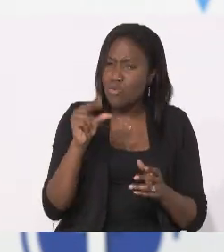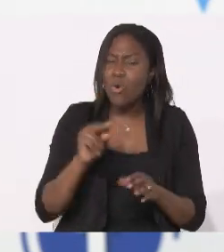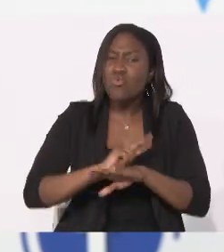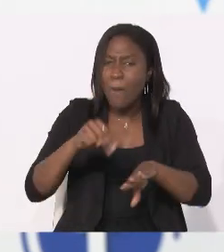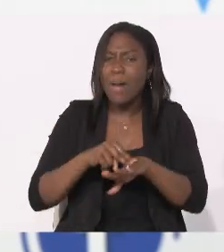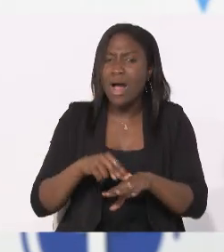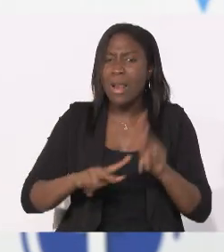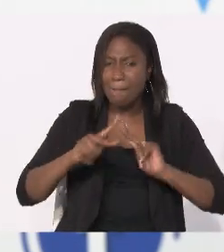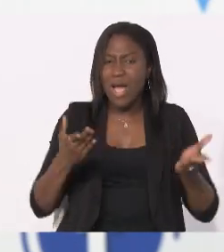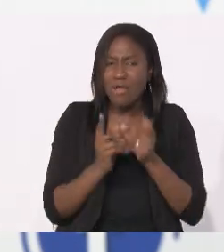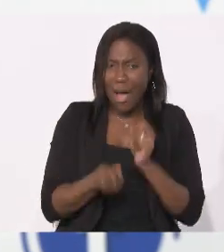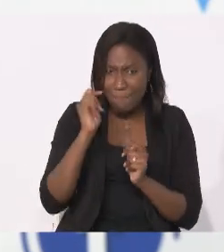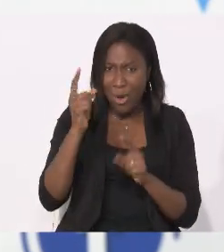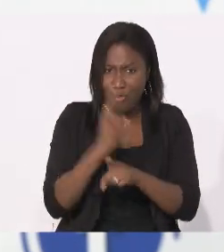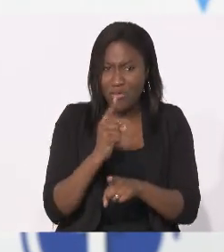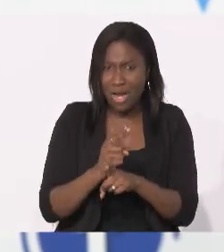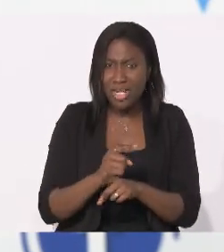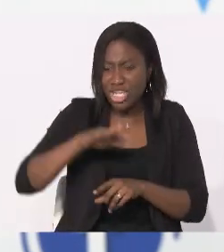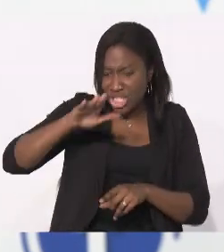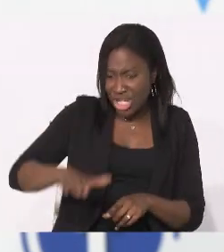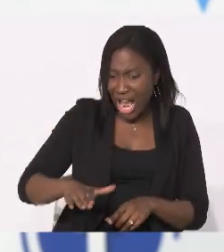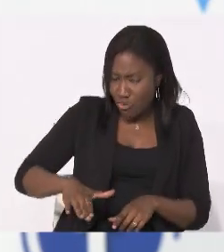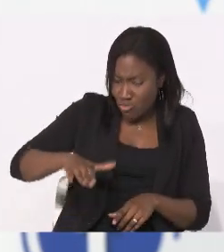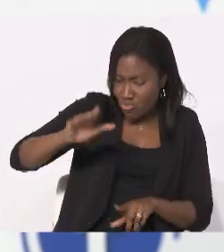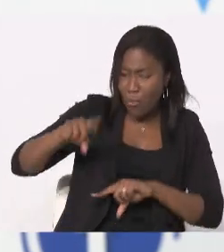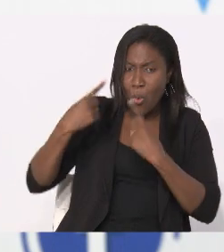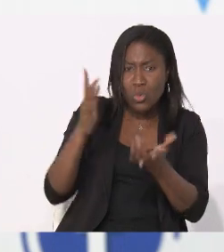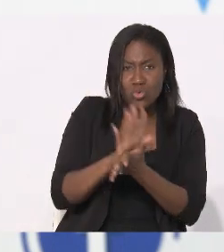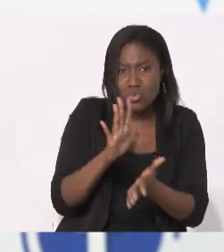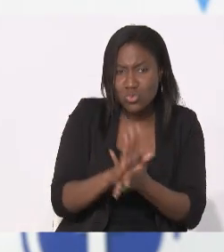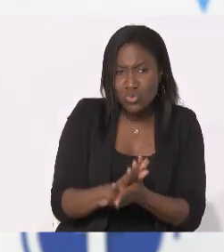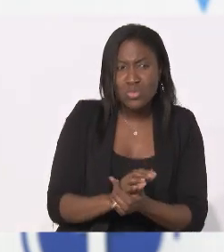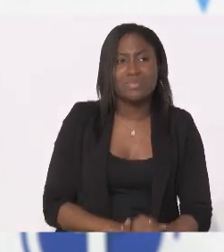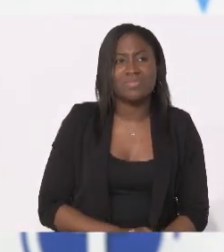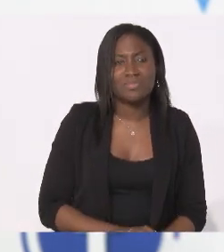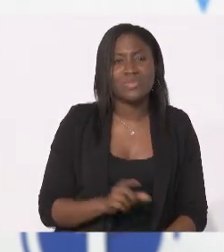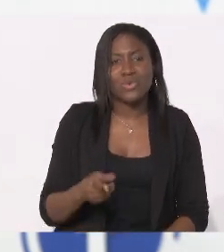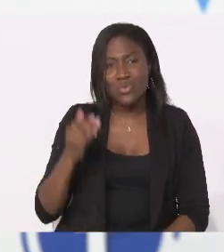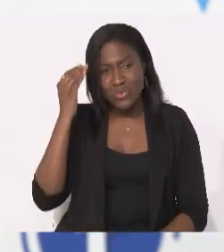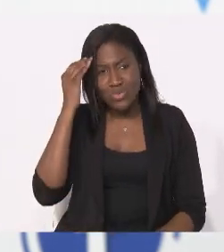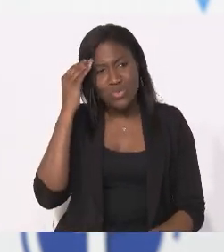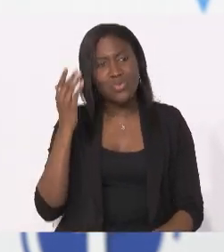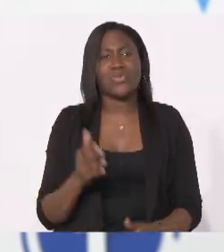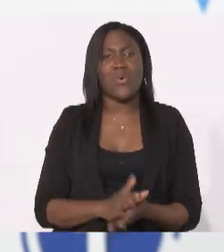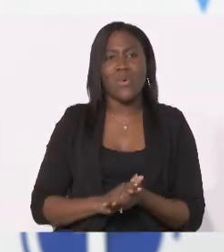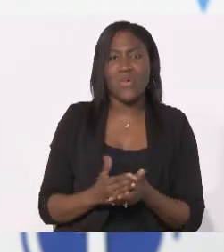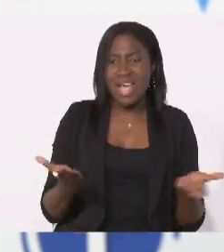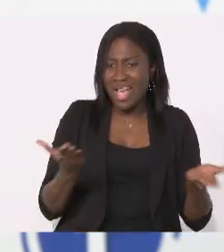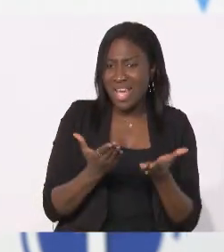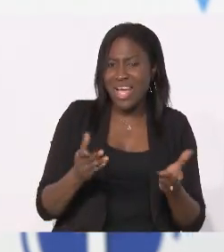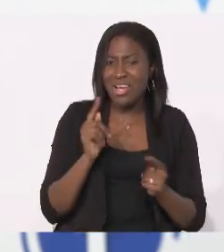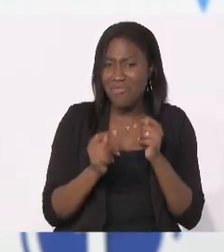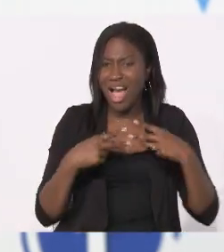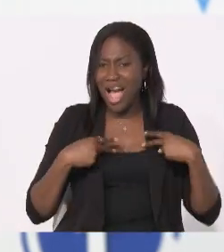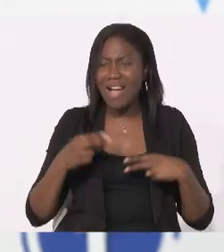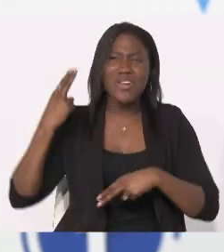Who is that person? I mean, TATT is there today to put us. But I tell you. Yeah.